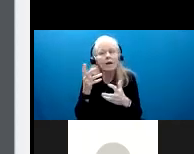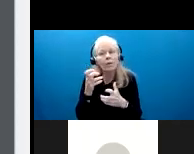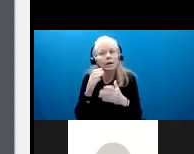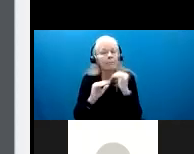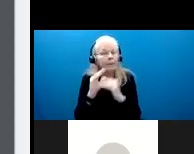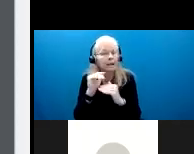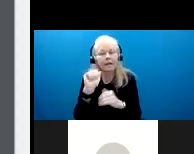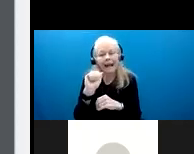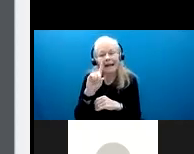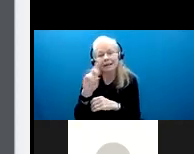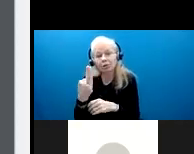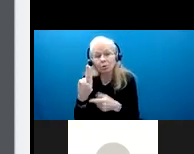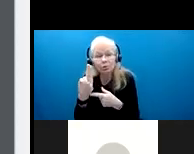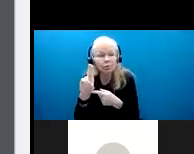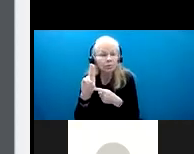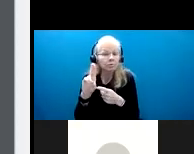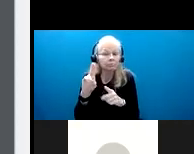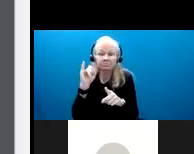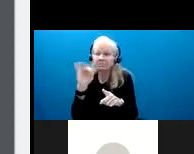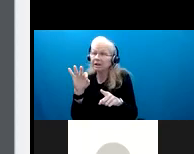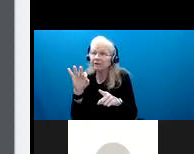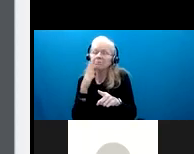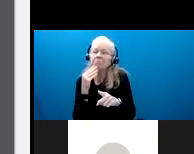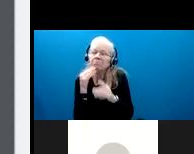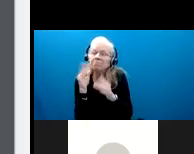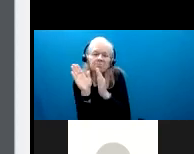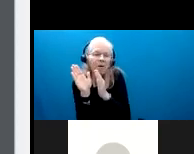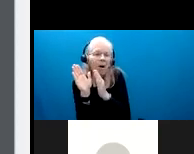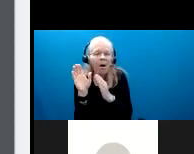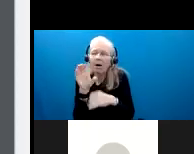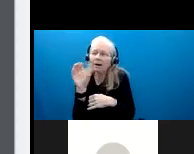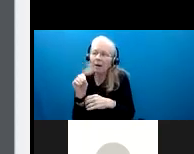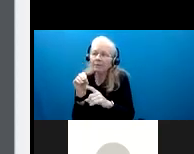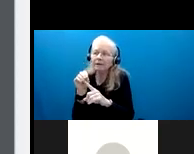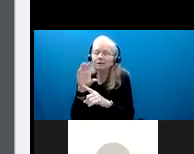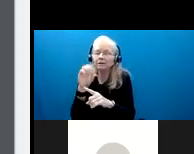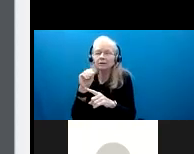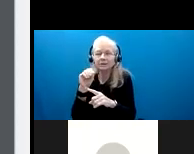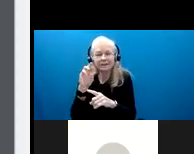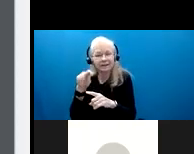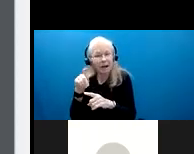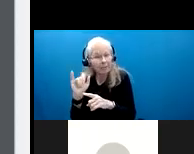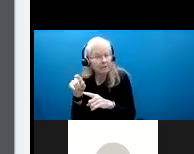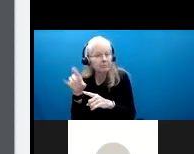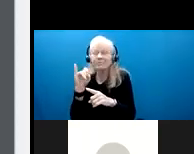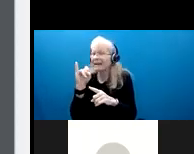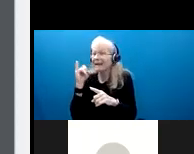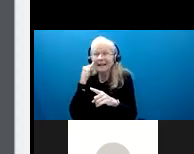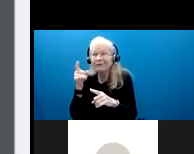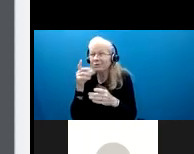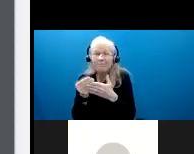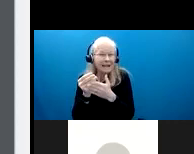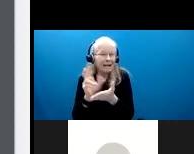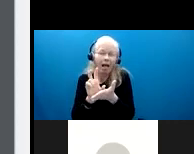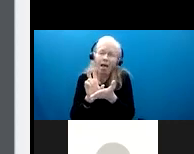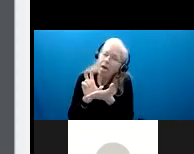pops, that could be really helpful, because if you're putting in the money to build an ADU, then you get assessed and all of a sudden you're,